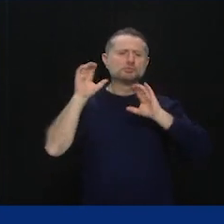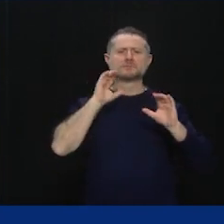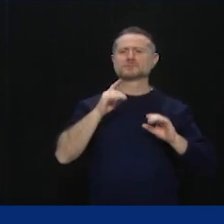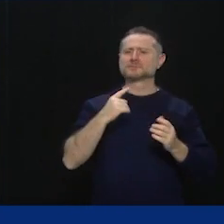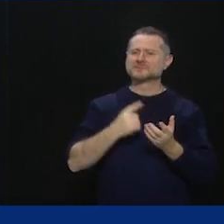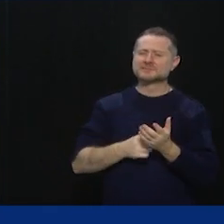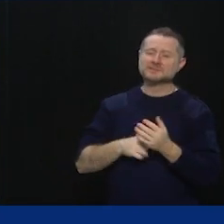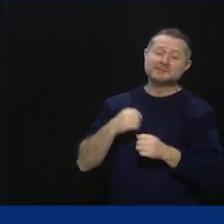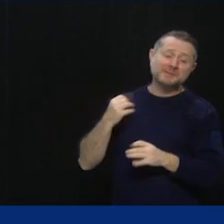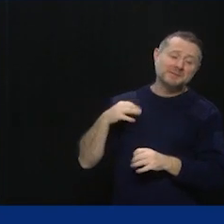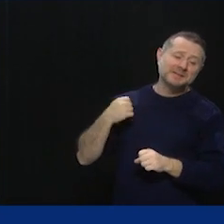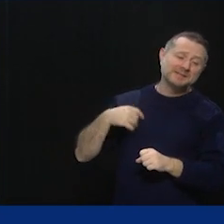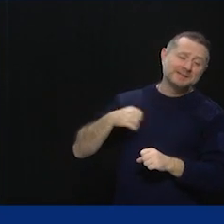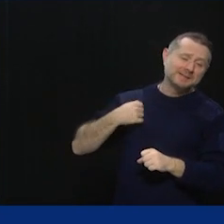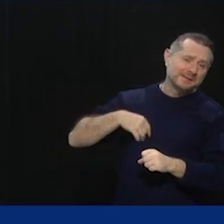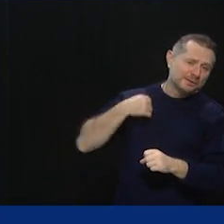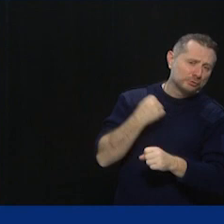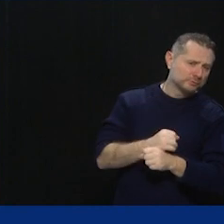change.